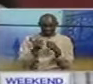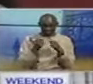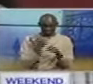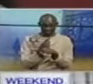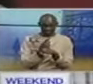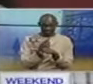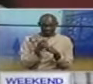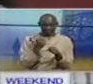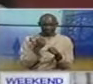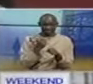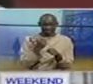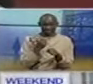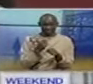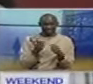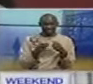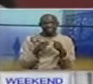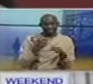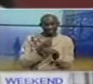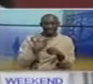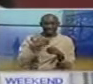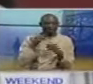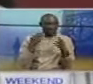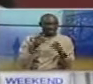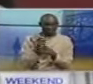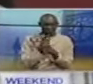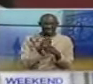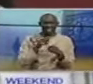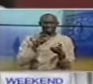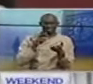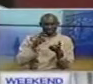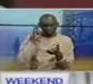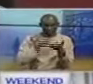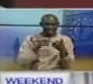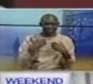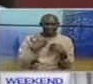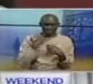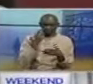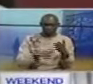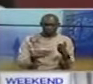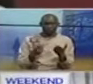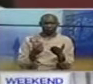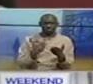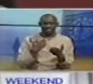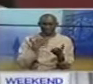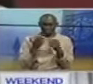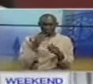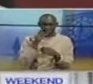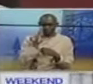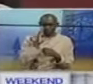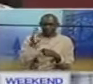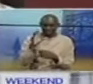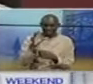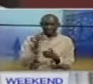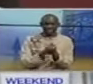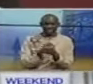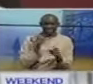year, and various media outlets got to recognize me, the Sky News, the BBC, you know,